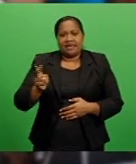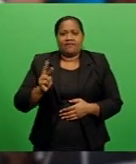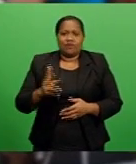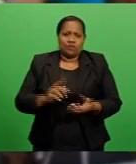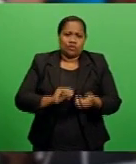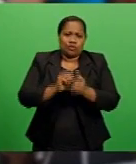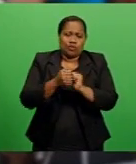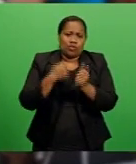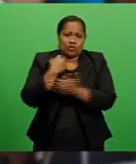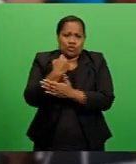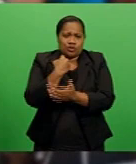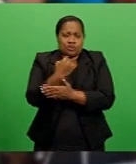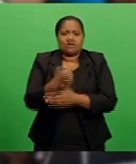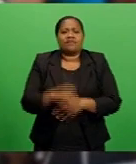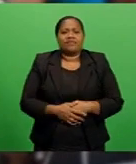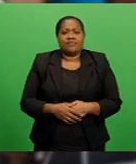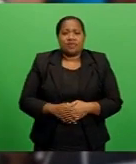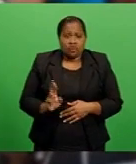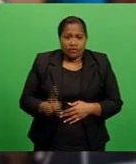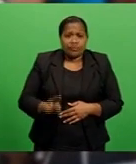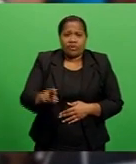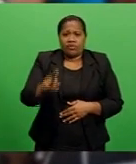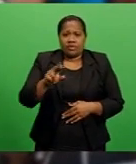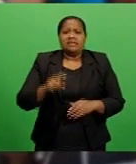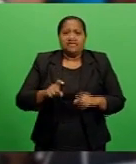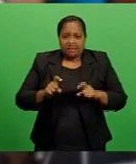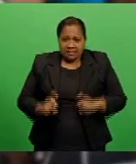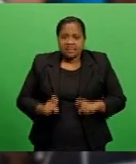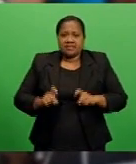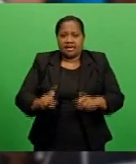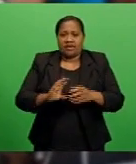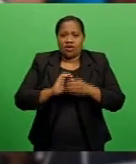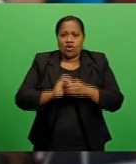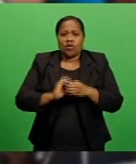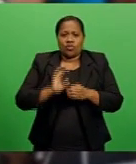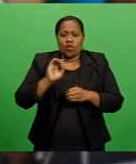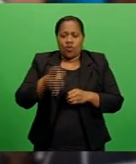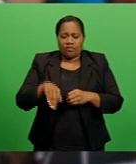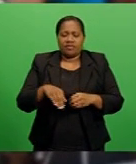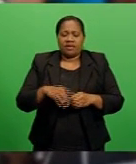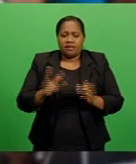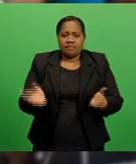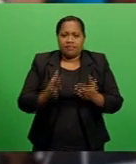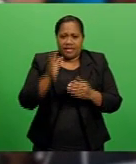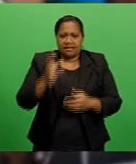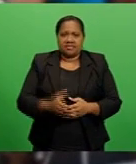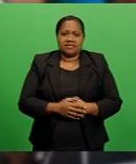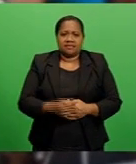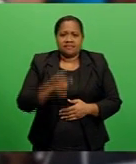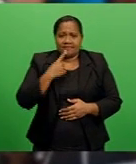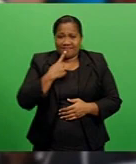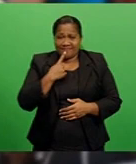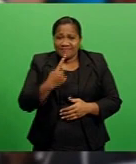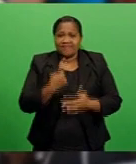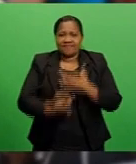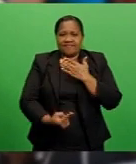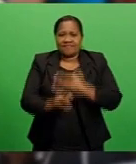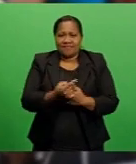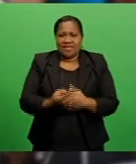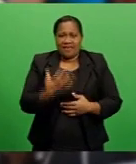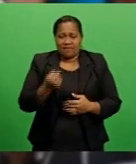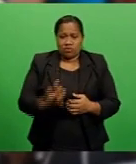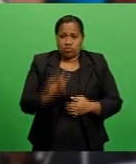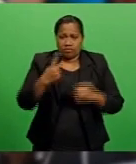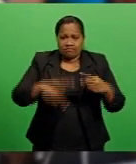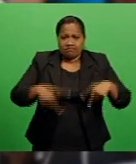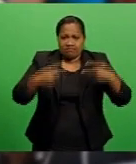season, Rewa intends to stick with its homegrown players in 2021. The same group fought its way out of the Tier 2 competition, and the